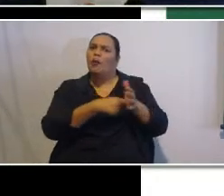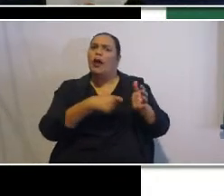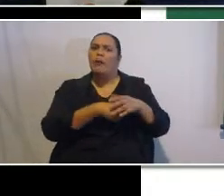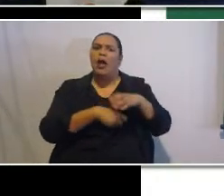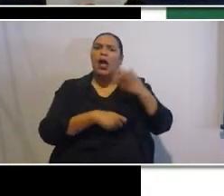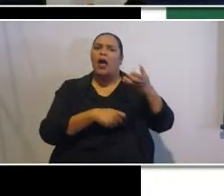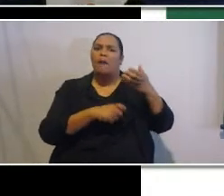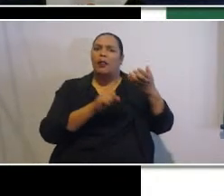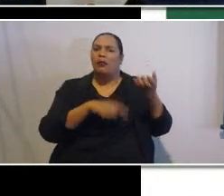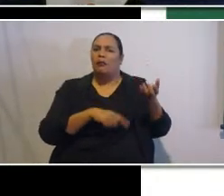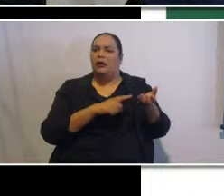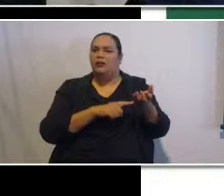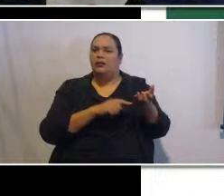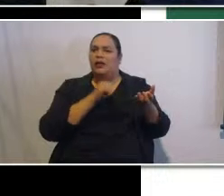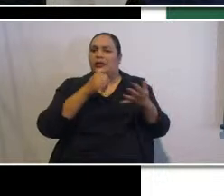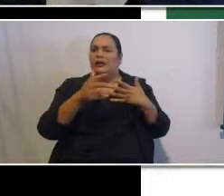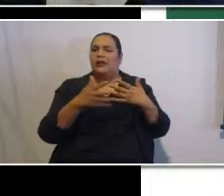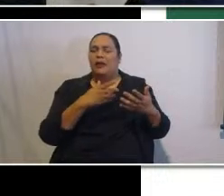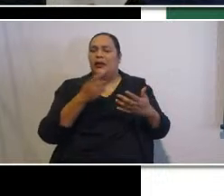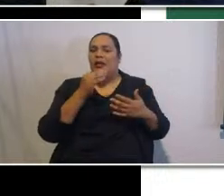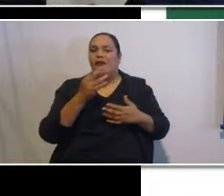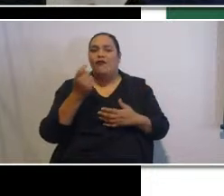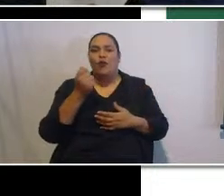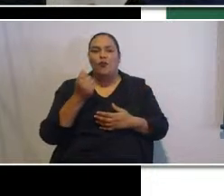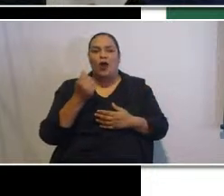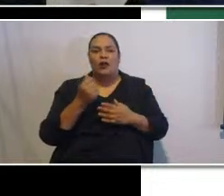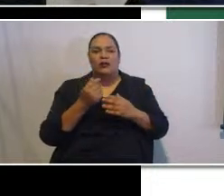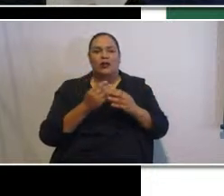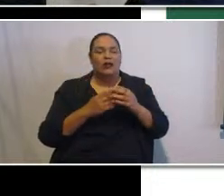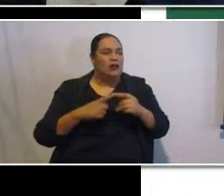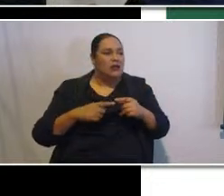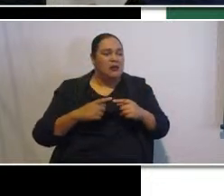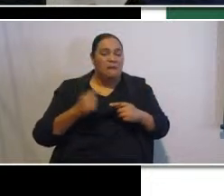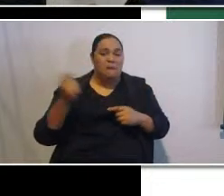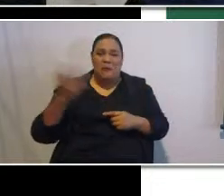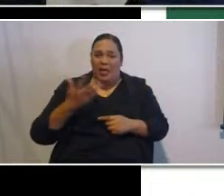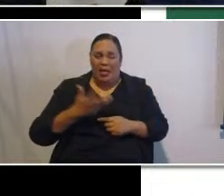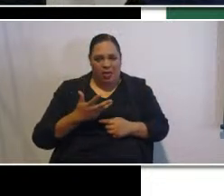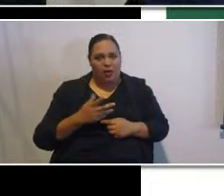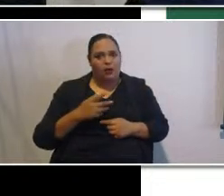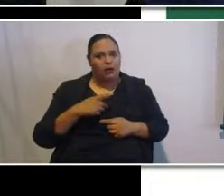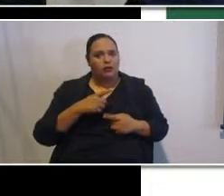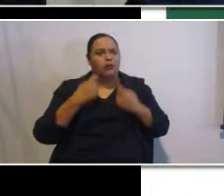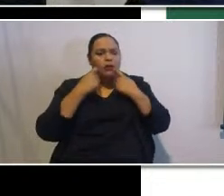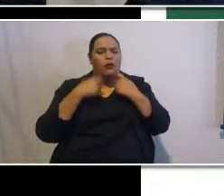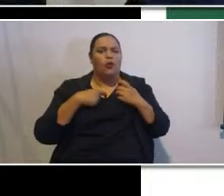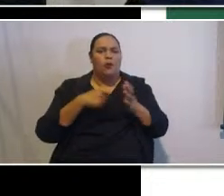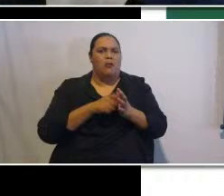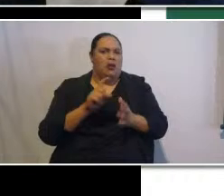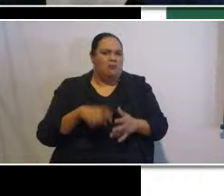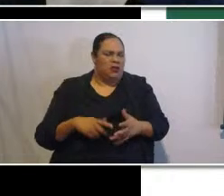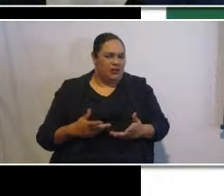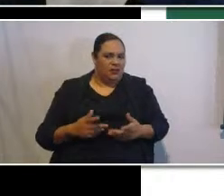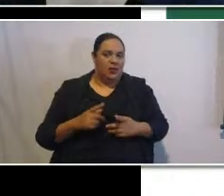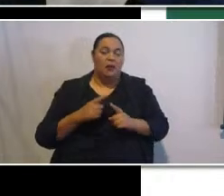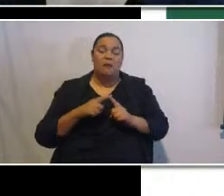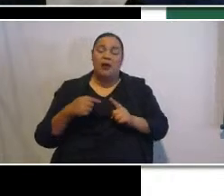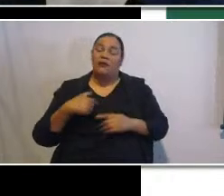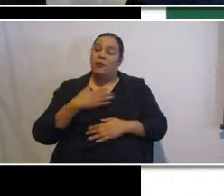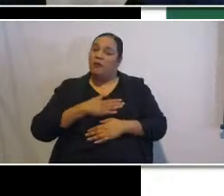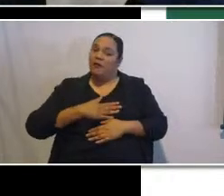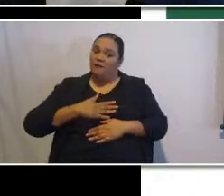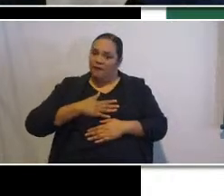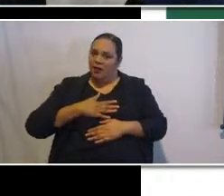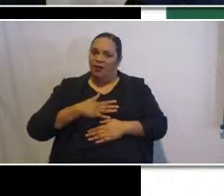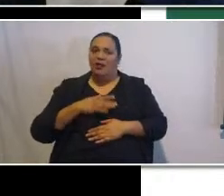apples, even if the price is going through the roof. So for me, and they